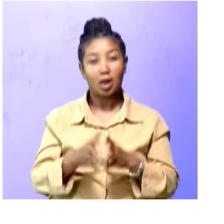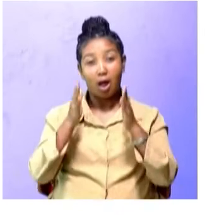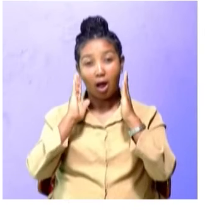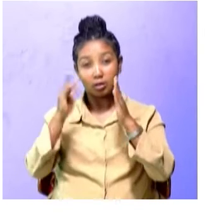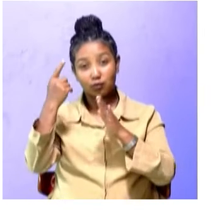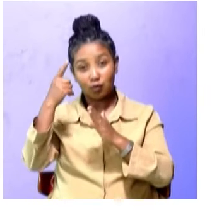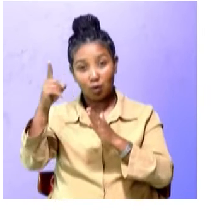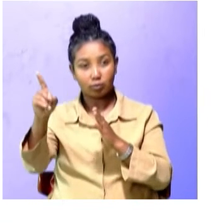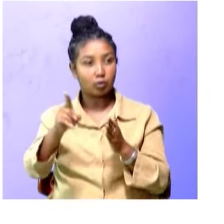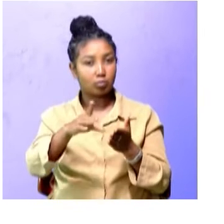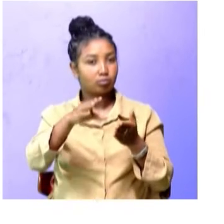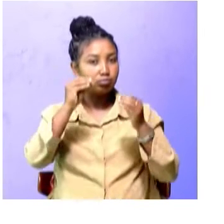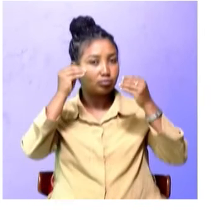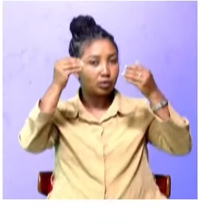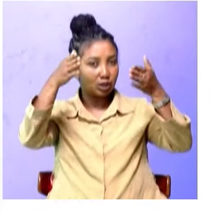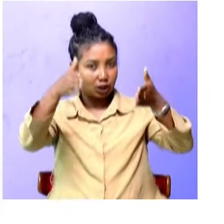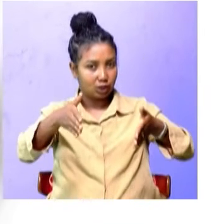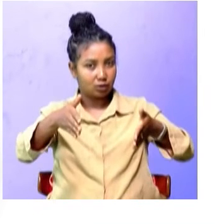to the teacher